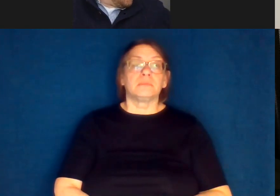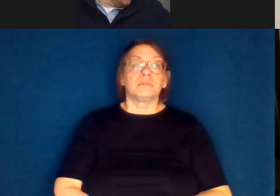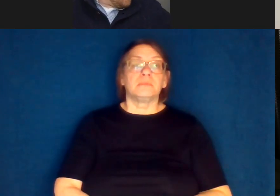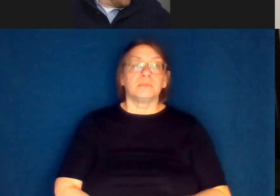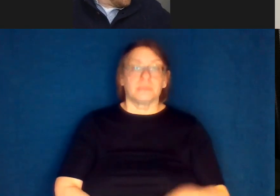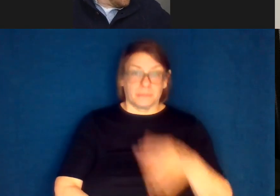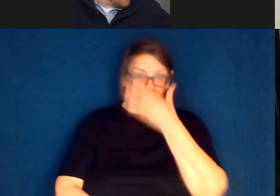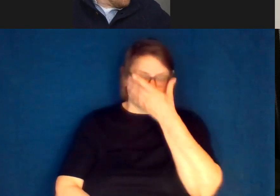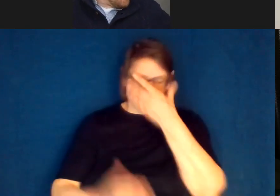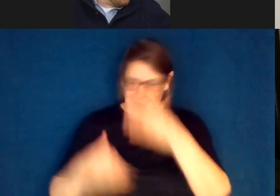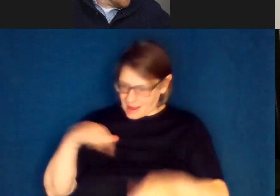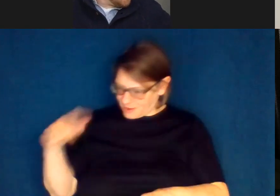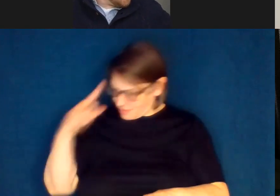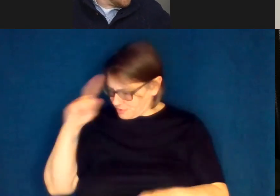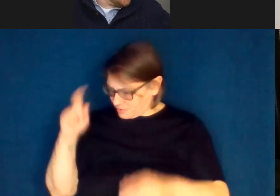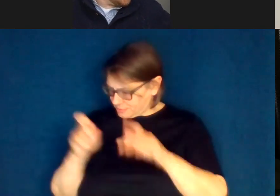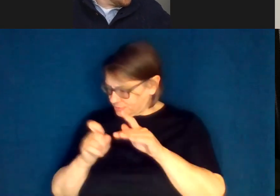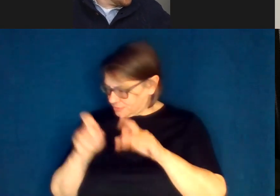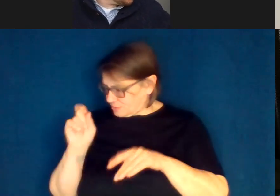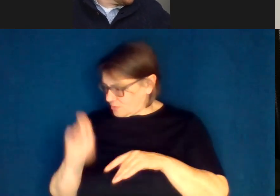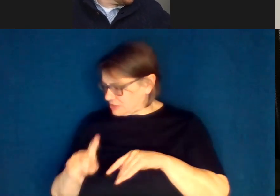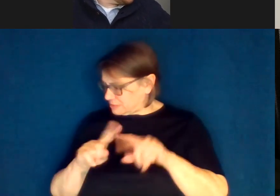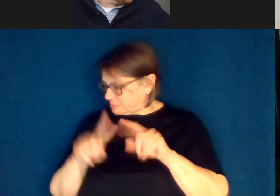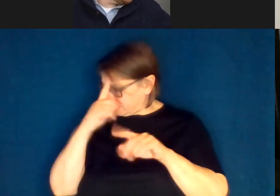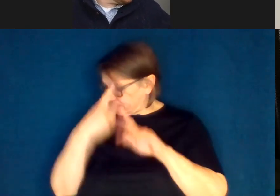I had another question. I can't remember.